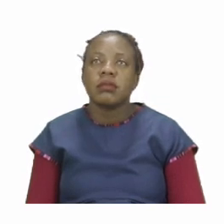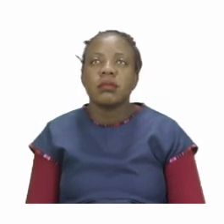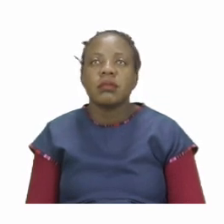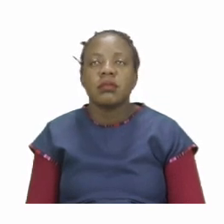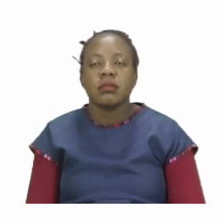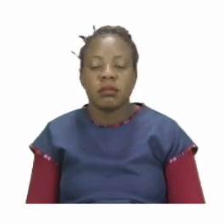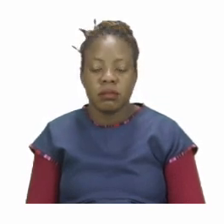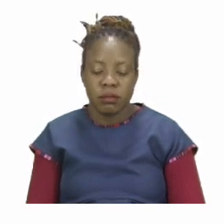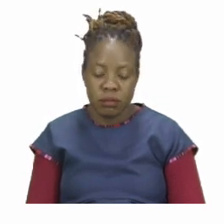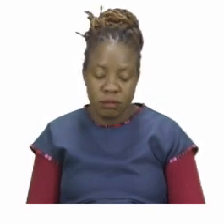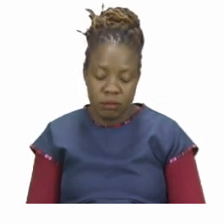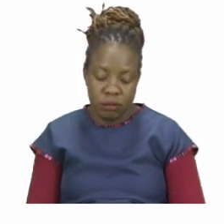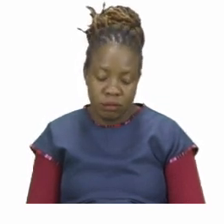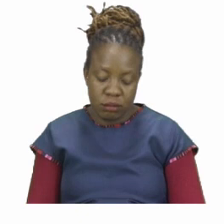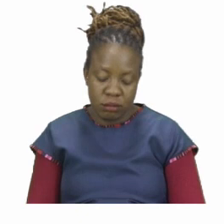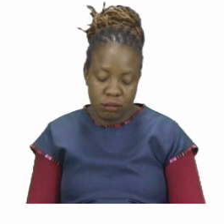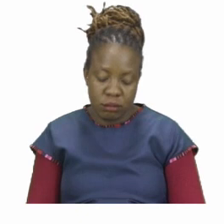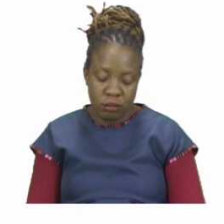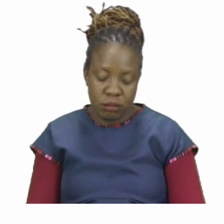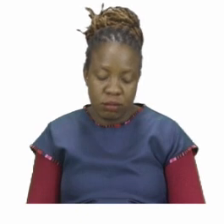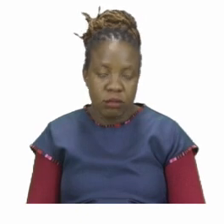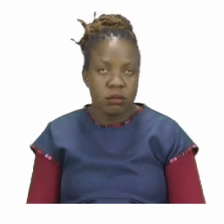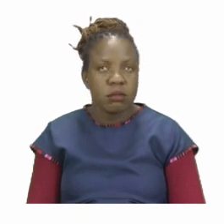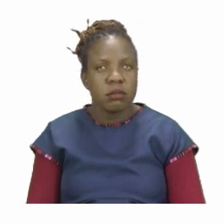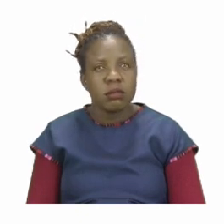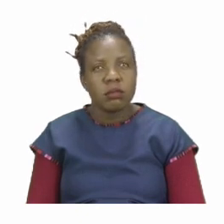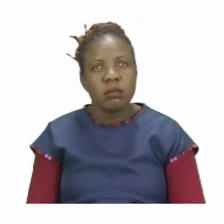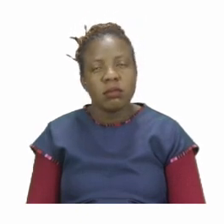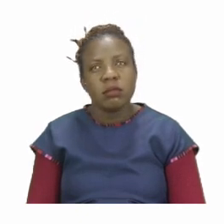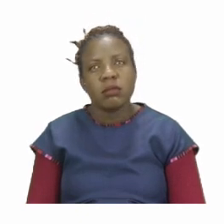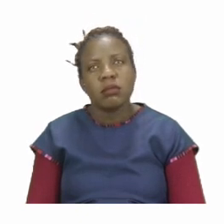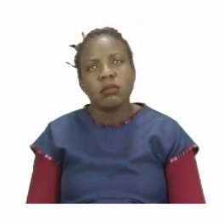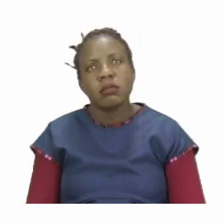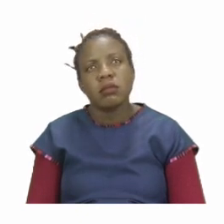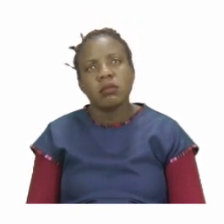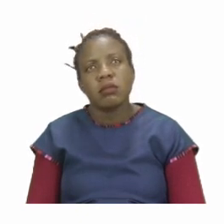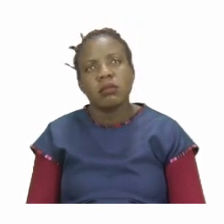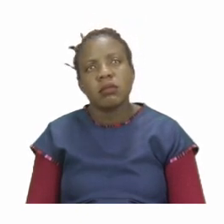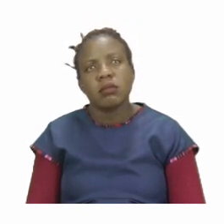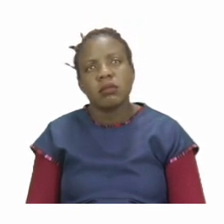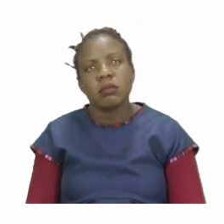That. And the word bath.